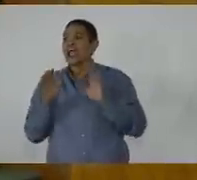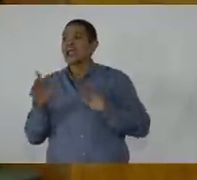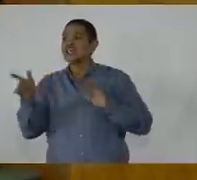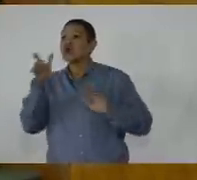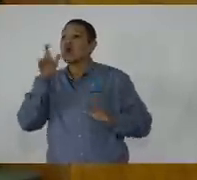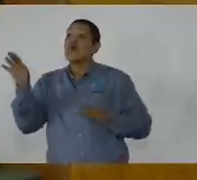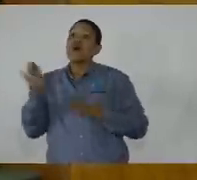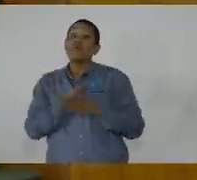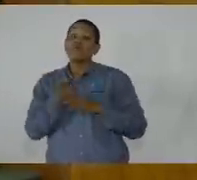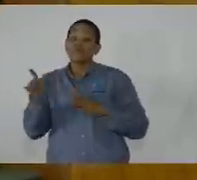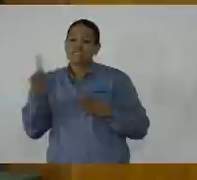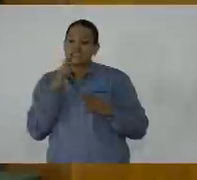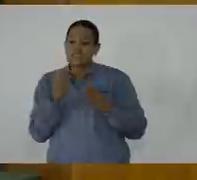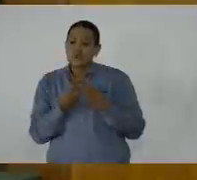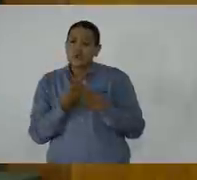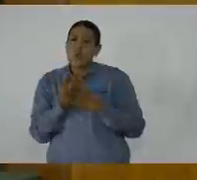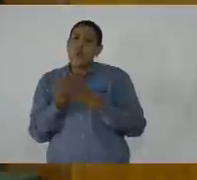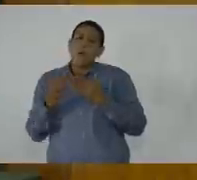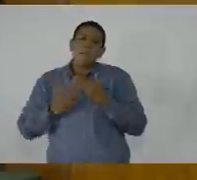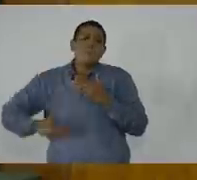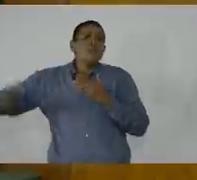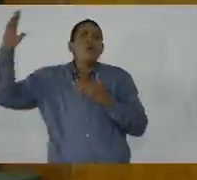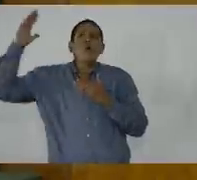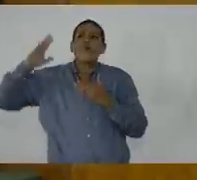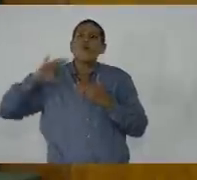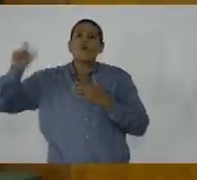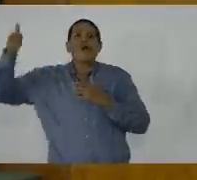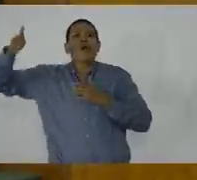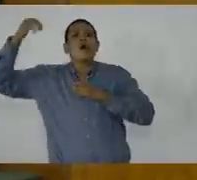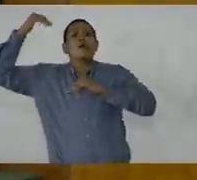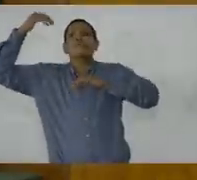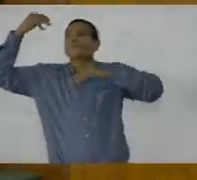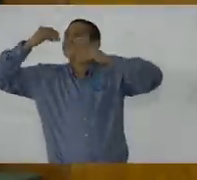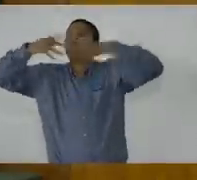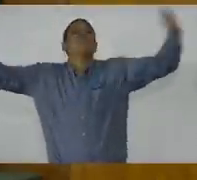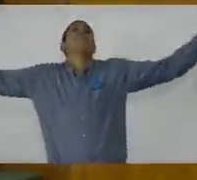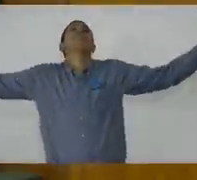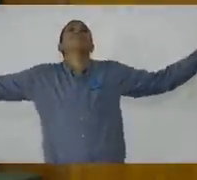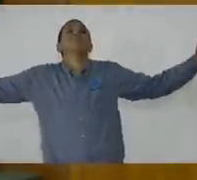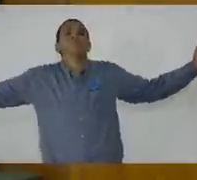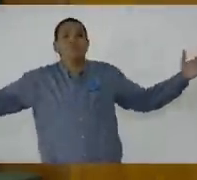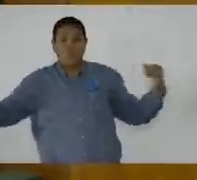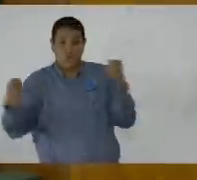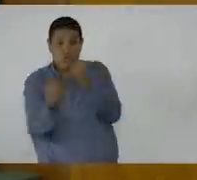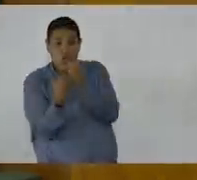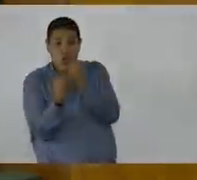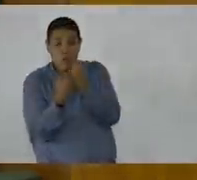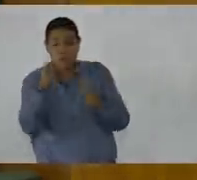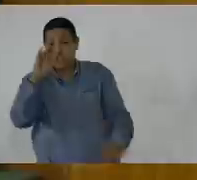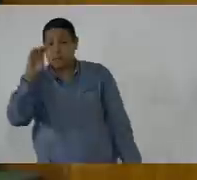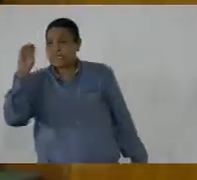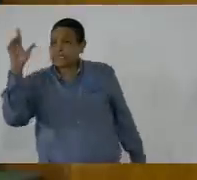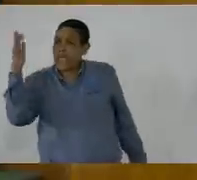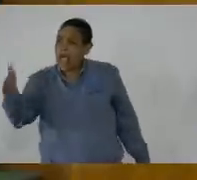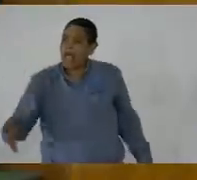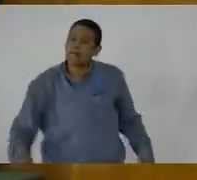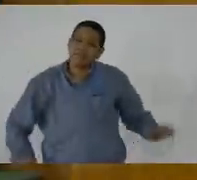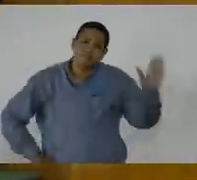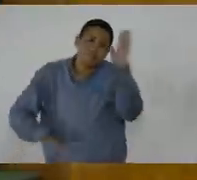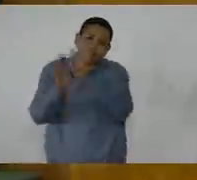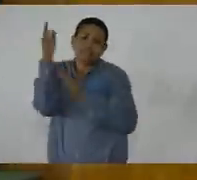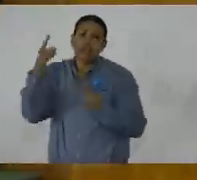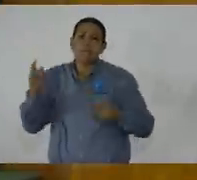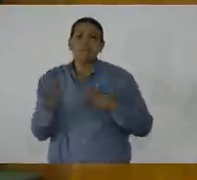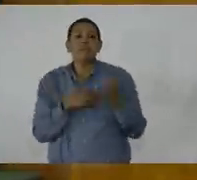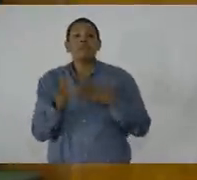whose businesses have grown way beyond, Madam Speaker, their own expectation with the assistance of JBDC. Despite